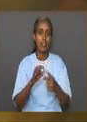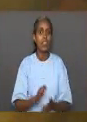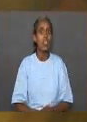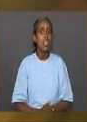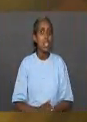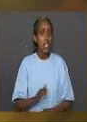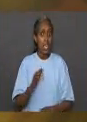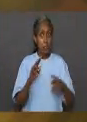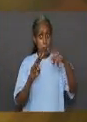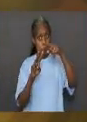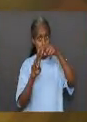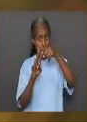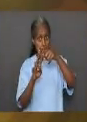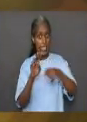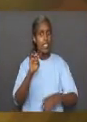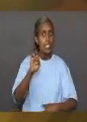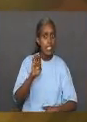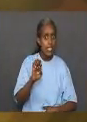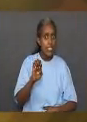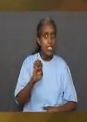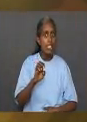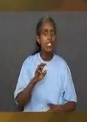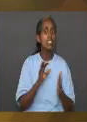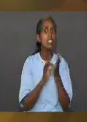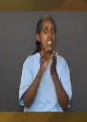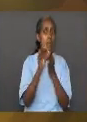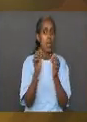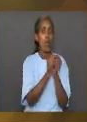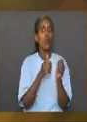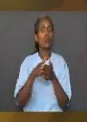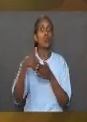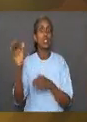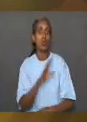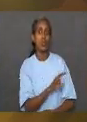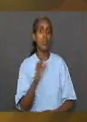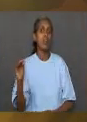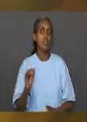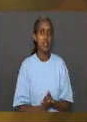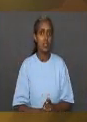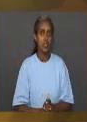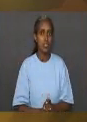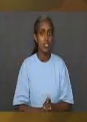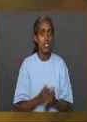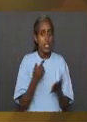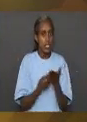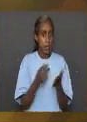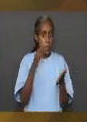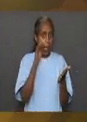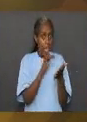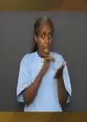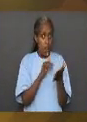Like pi, e is a number without end. It can be